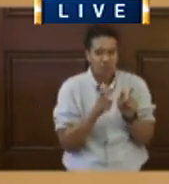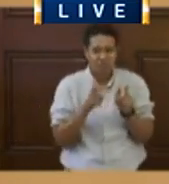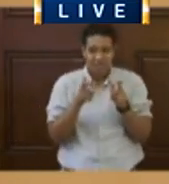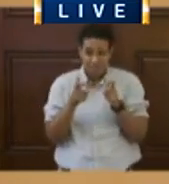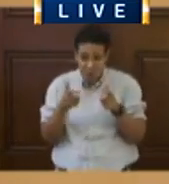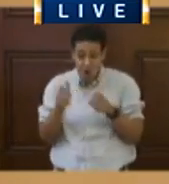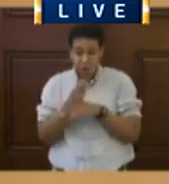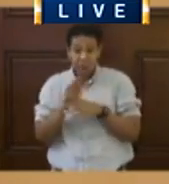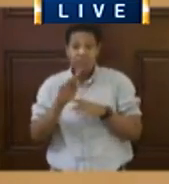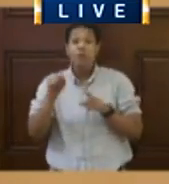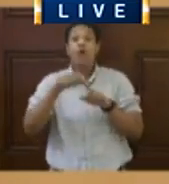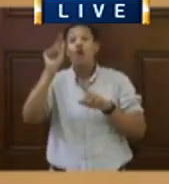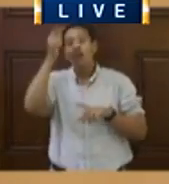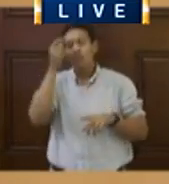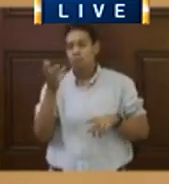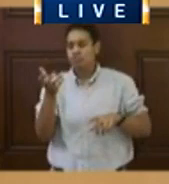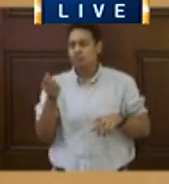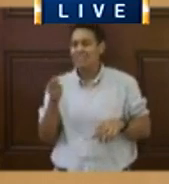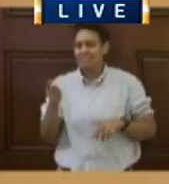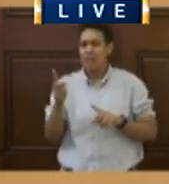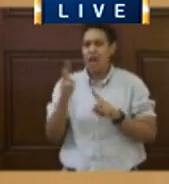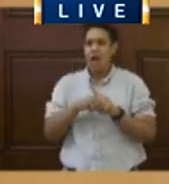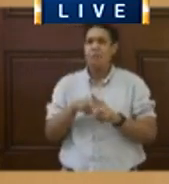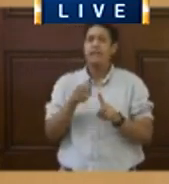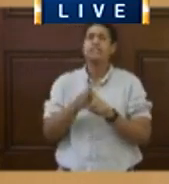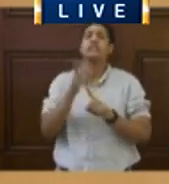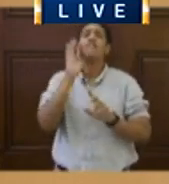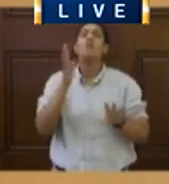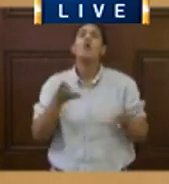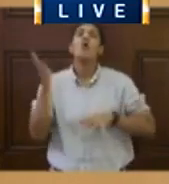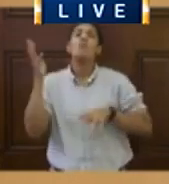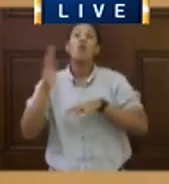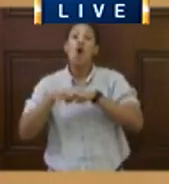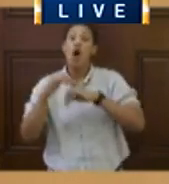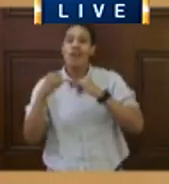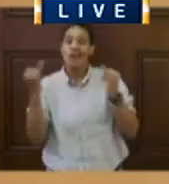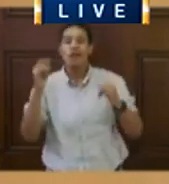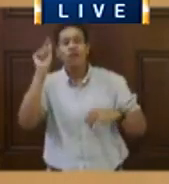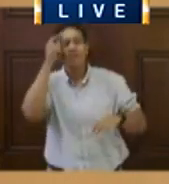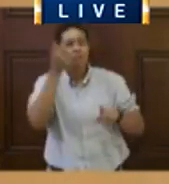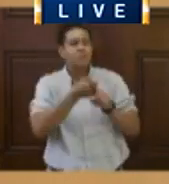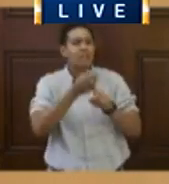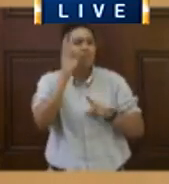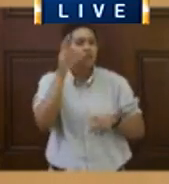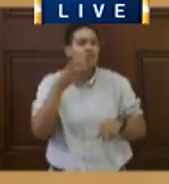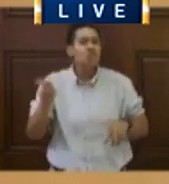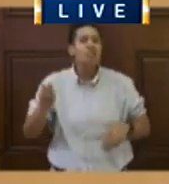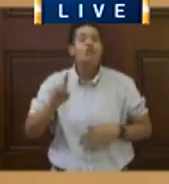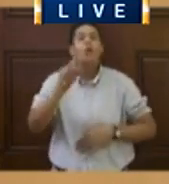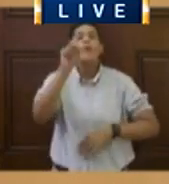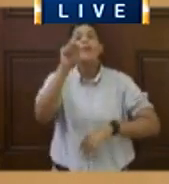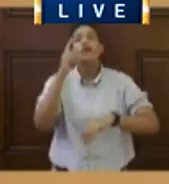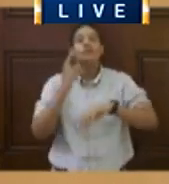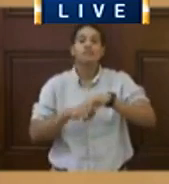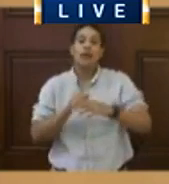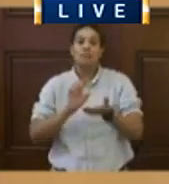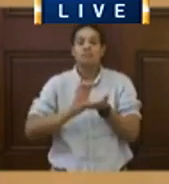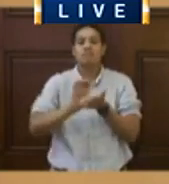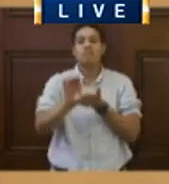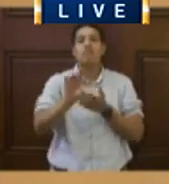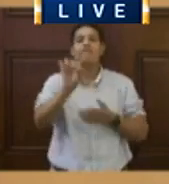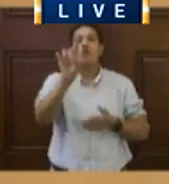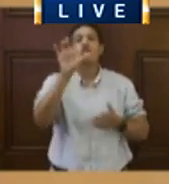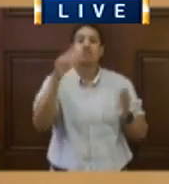of their application, which they'll also upload online, the government will transfer a one-time grant of